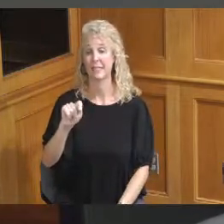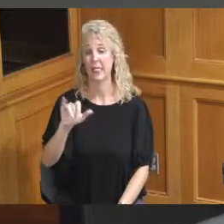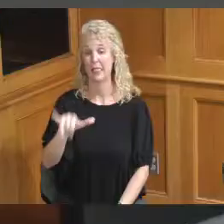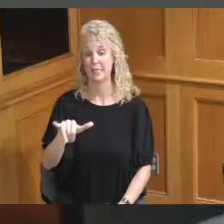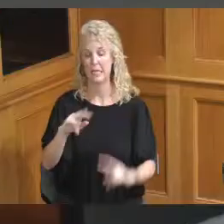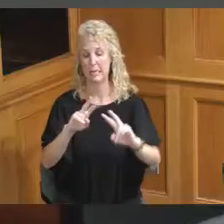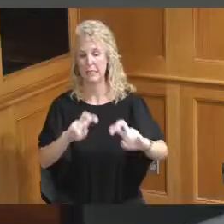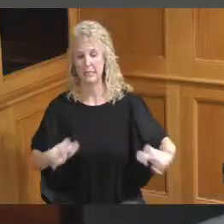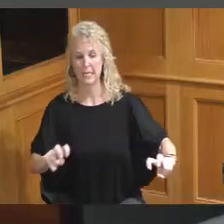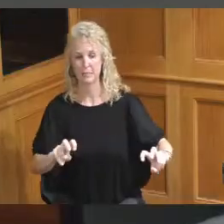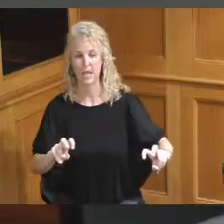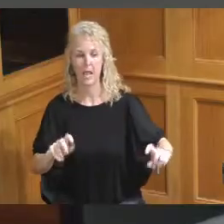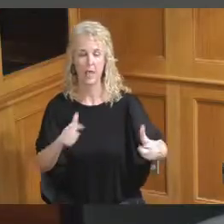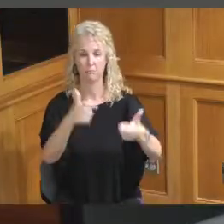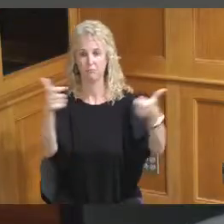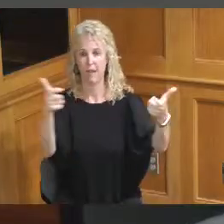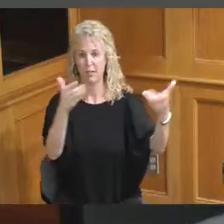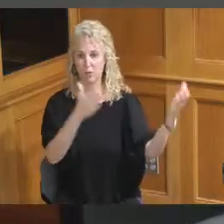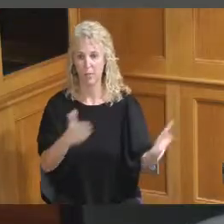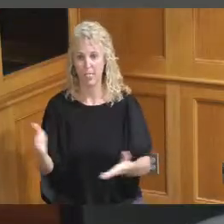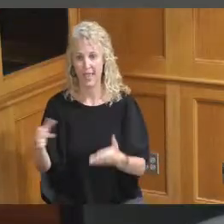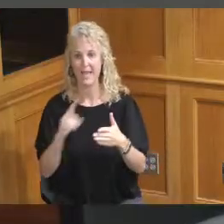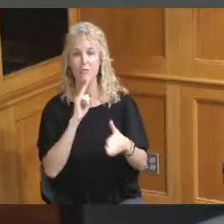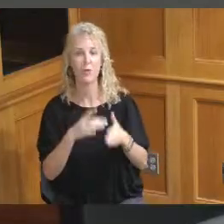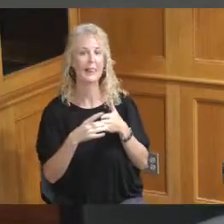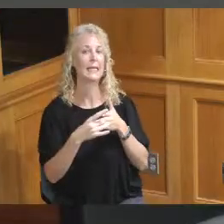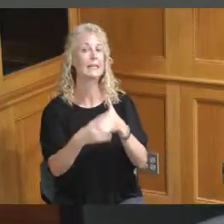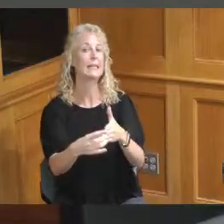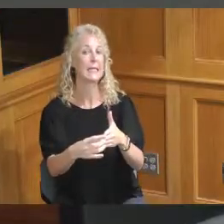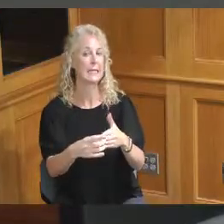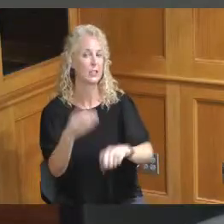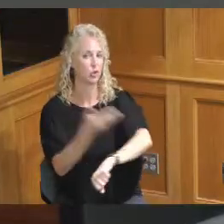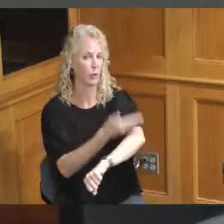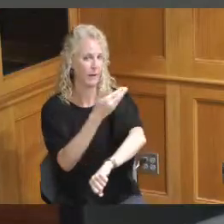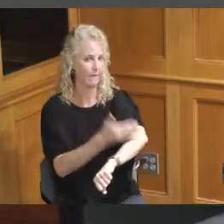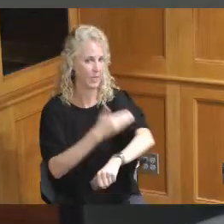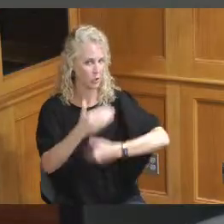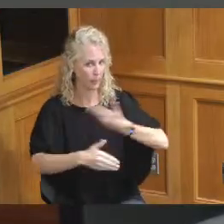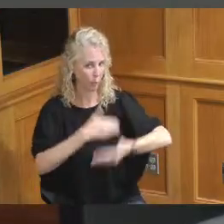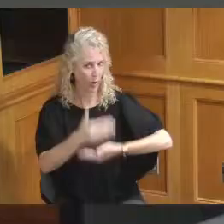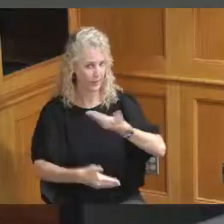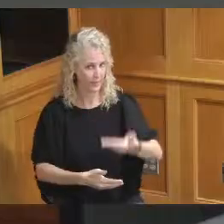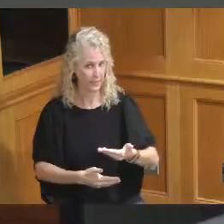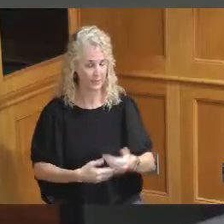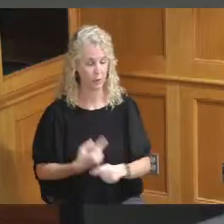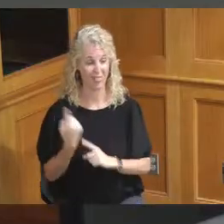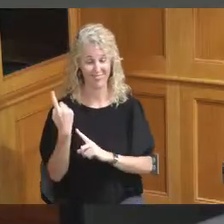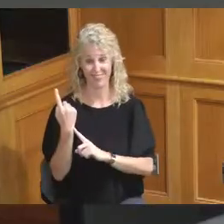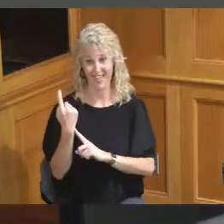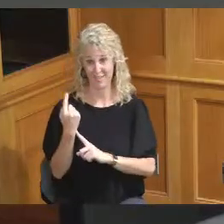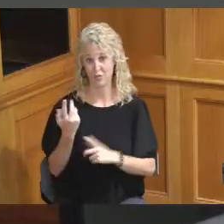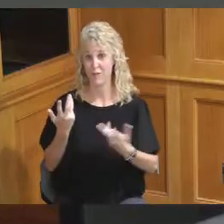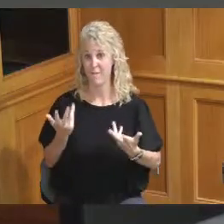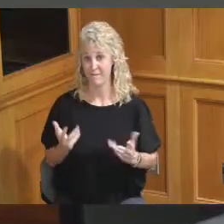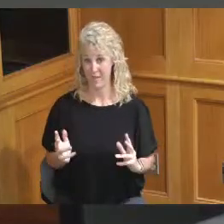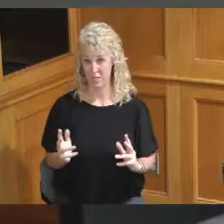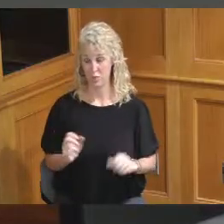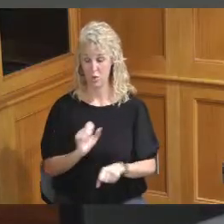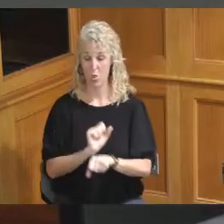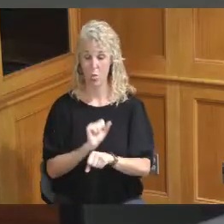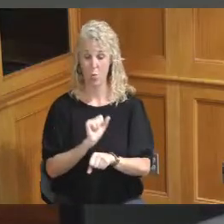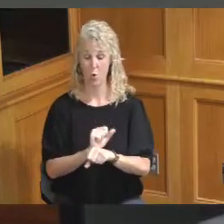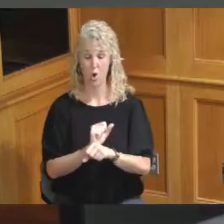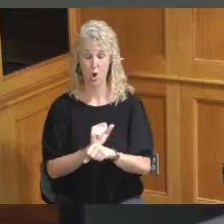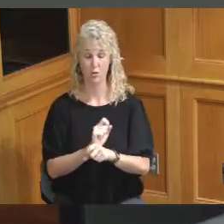process to guide the future renovation of Paycor Stadium. As that process concluded late last year, the work then turned